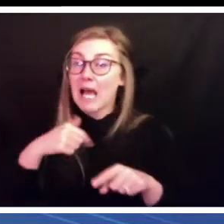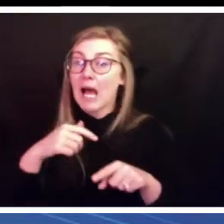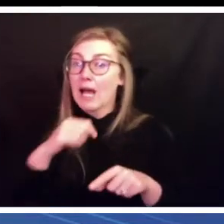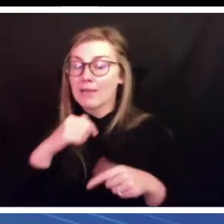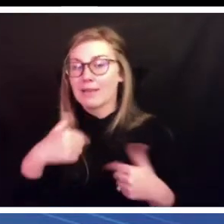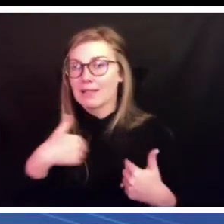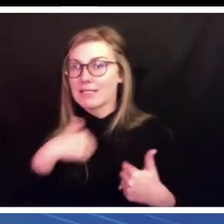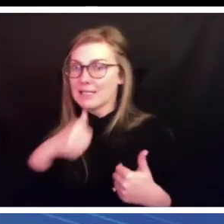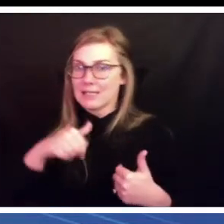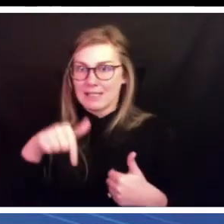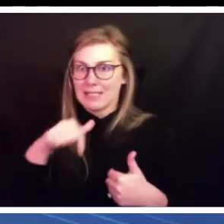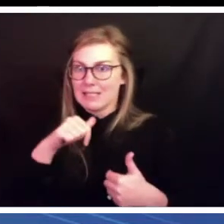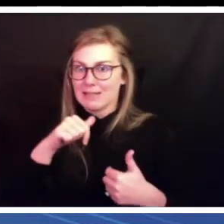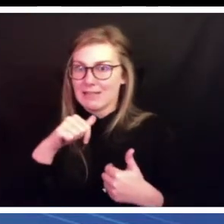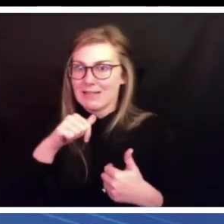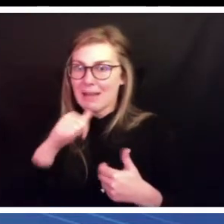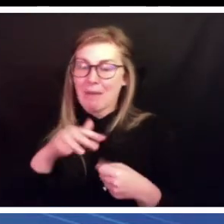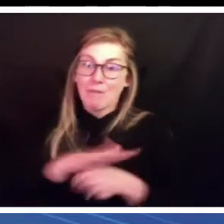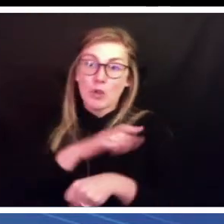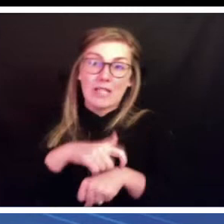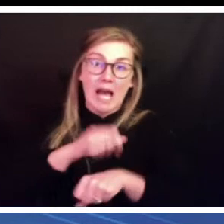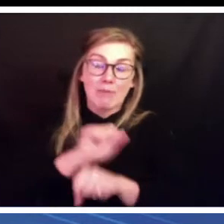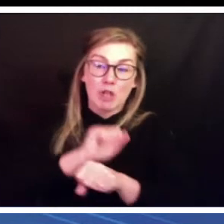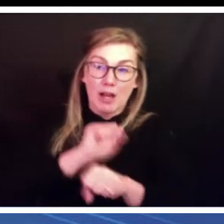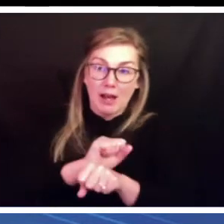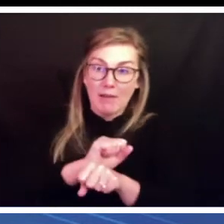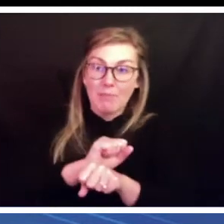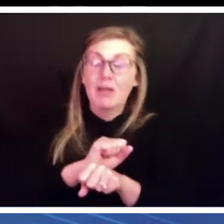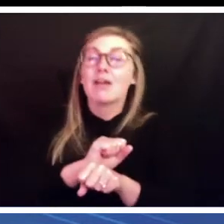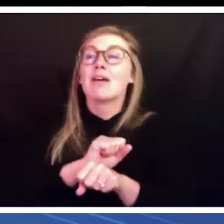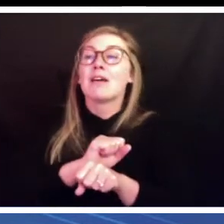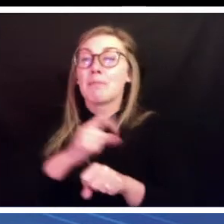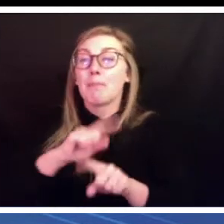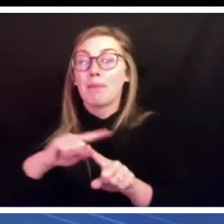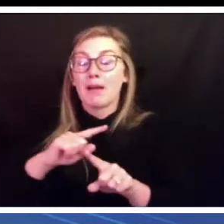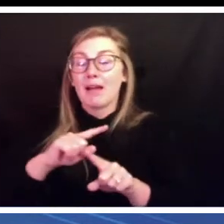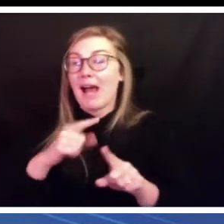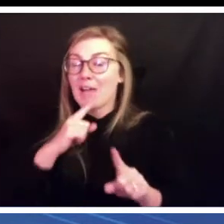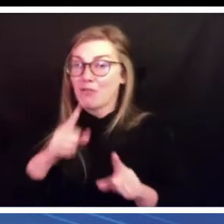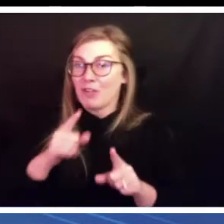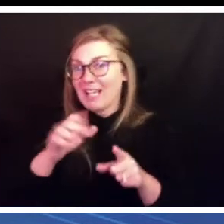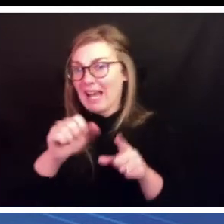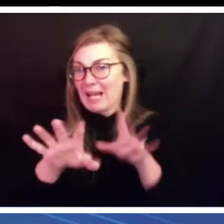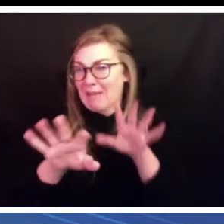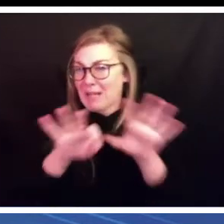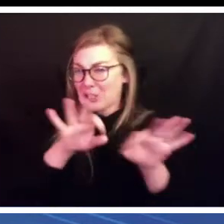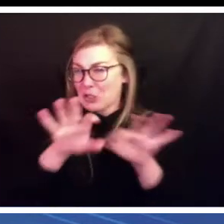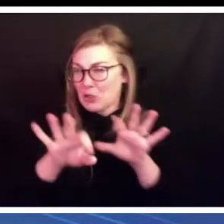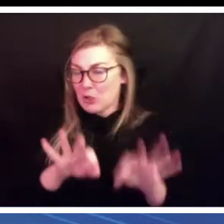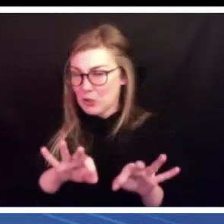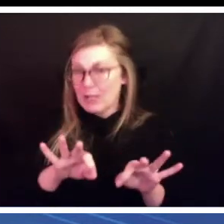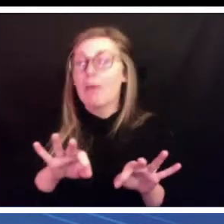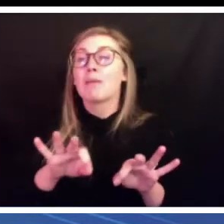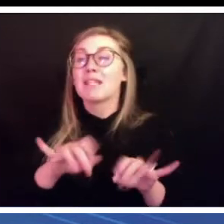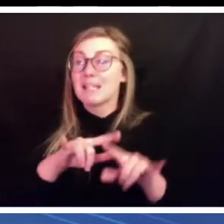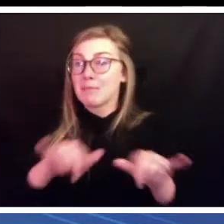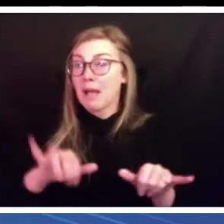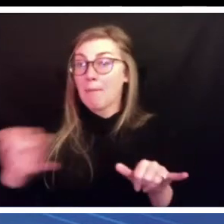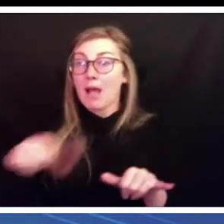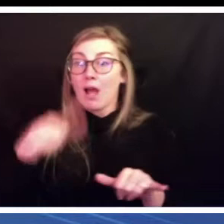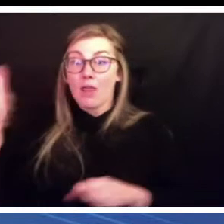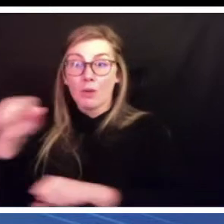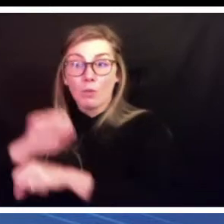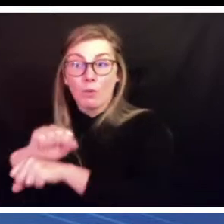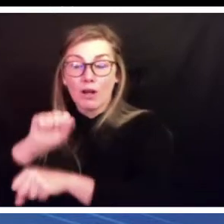that's how I've chosen to do it. But because I work in the field of disability, awareness and advocacy and inclusion, a lot of